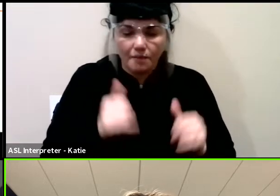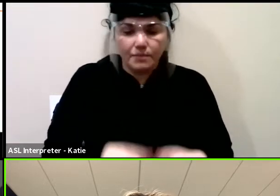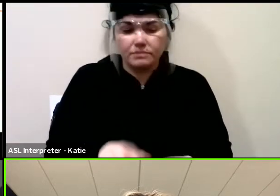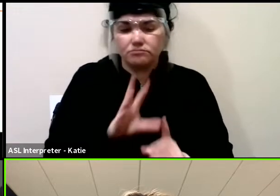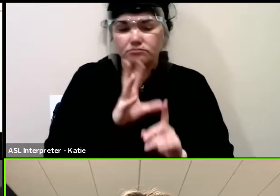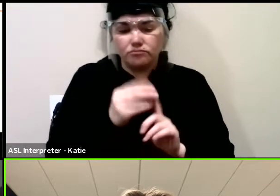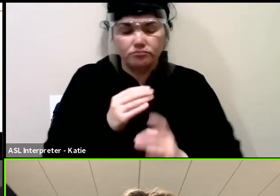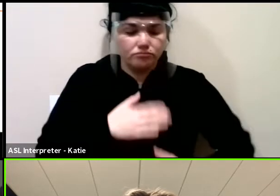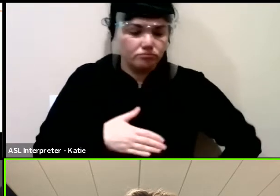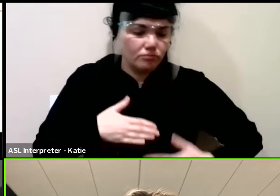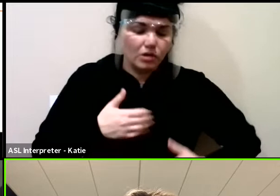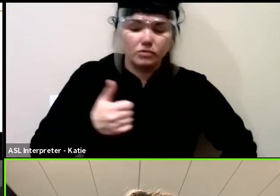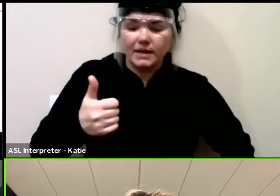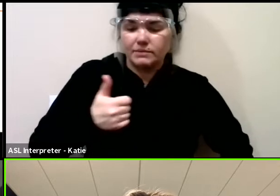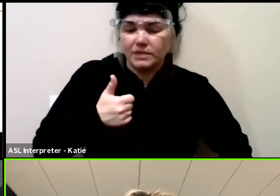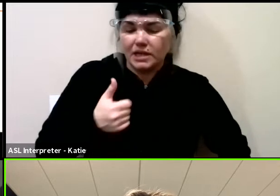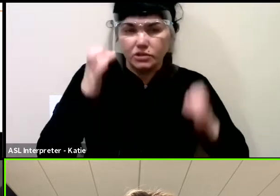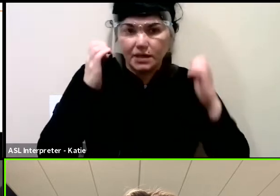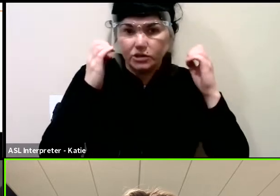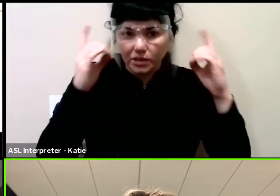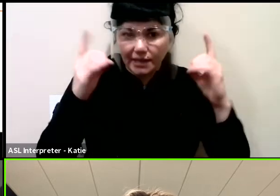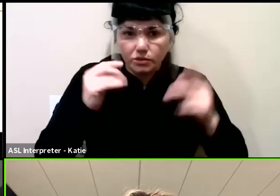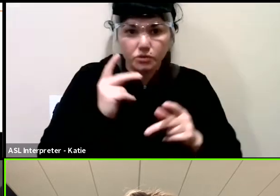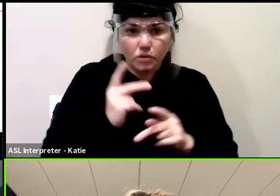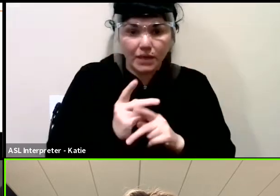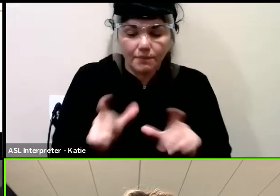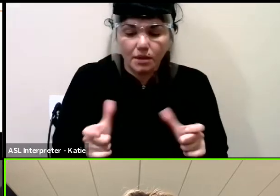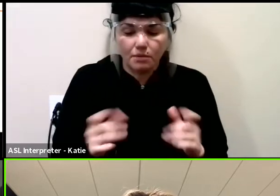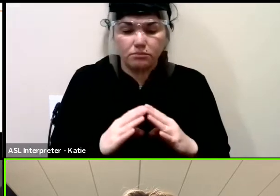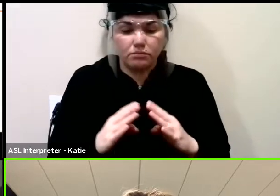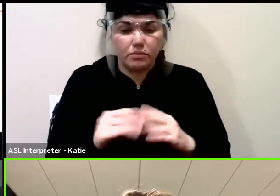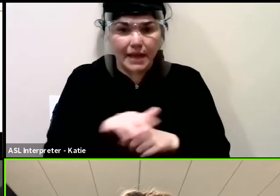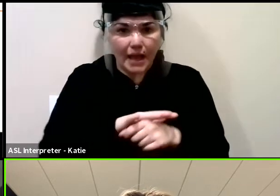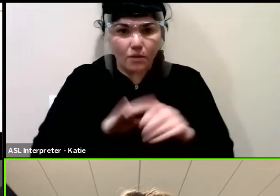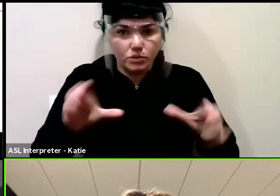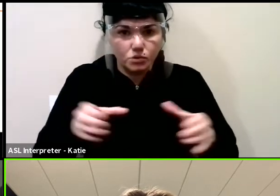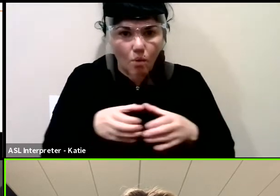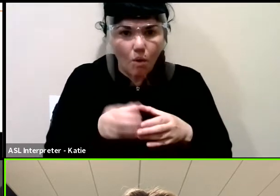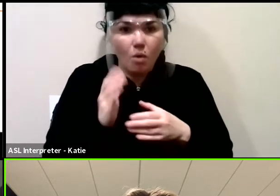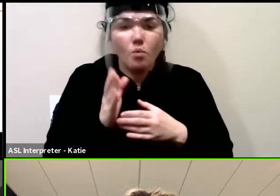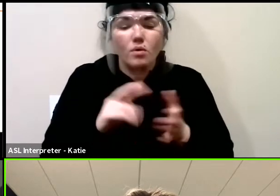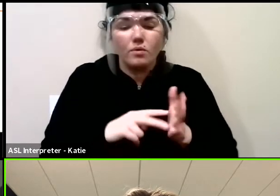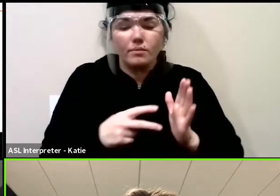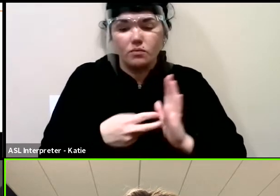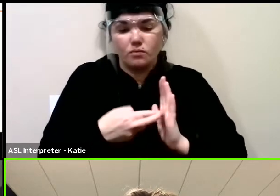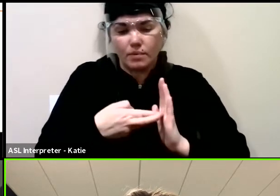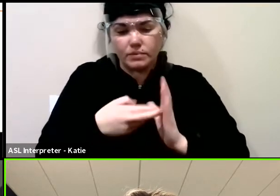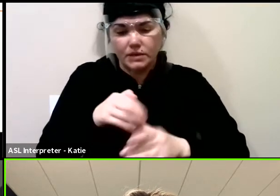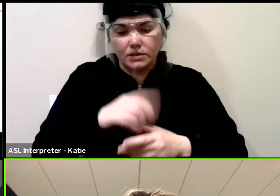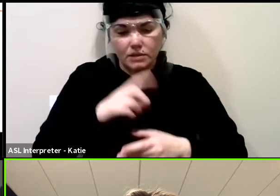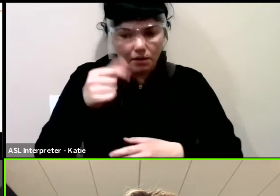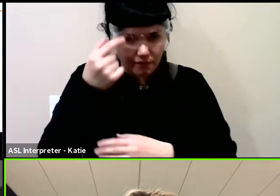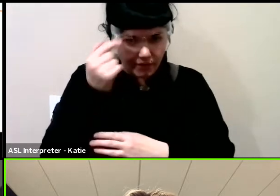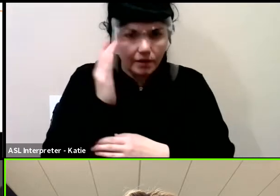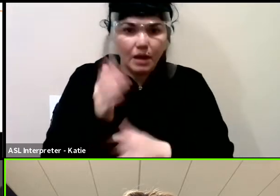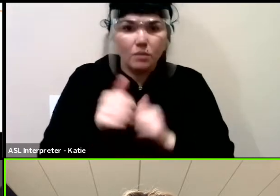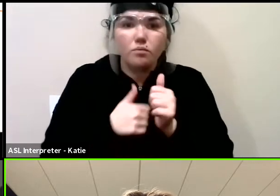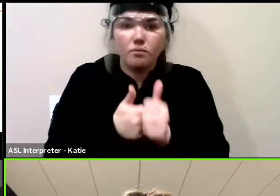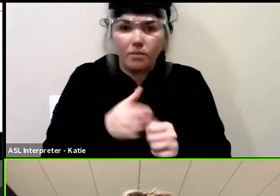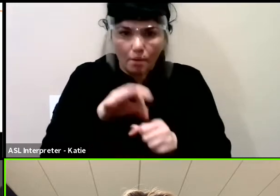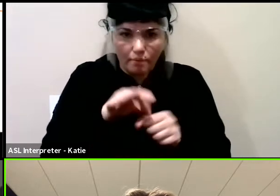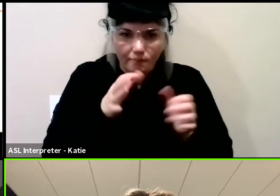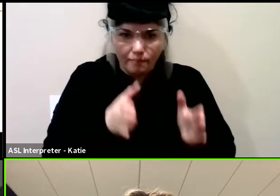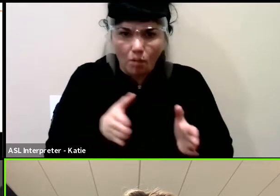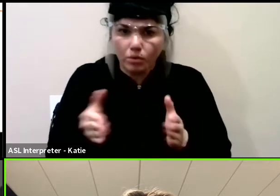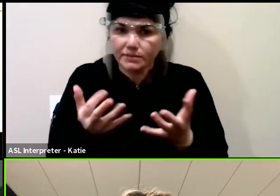needs and education so keeping these metro areas whole is going to allow for representation in government that's going to be more true to constituents desires as it